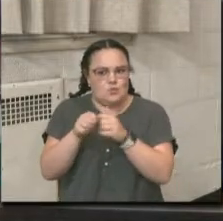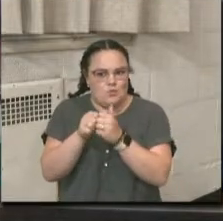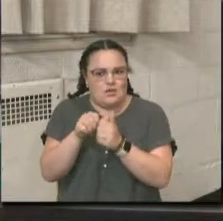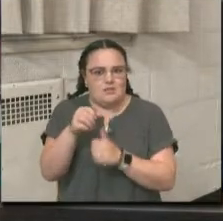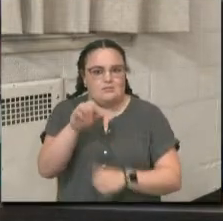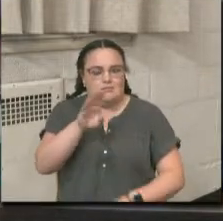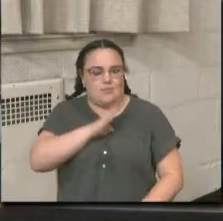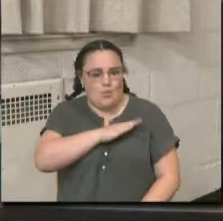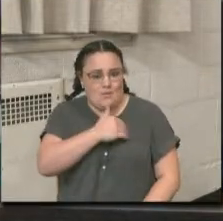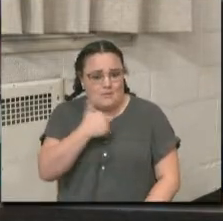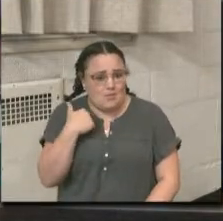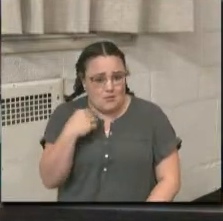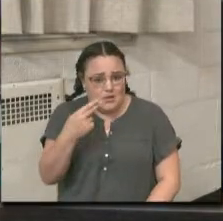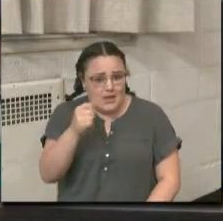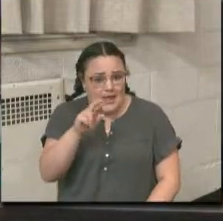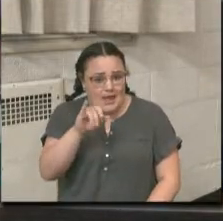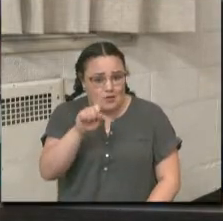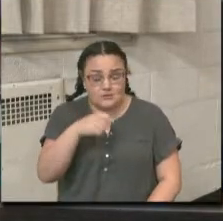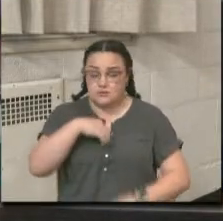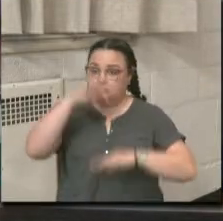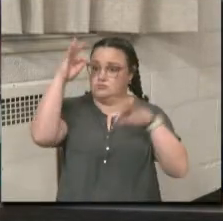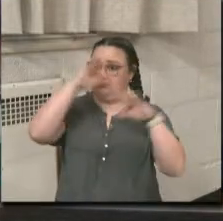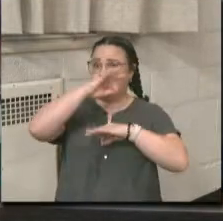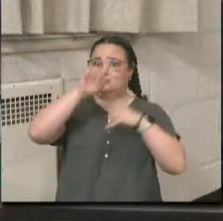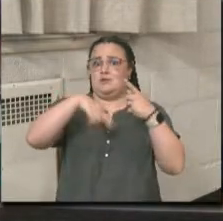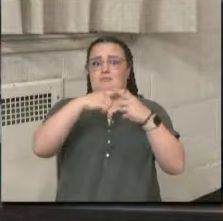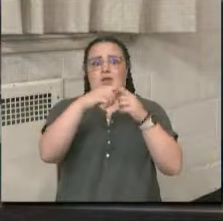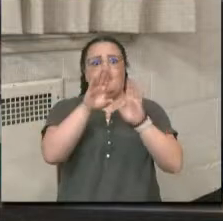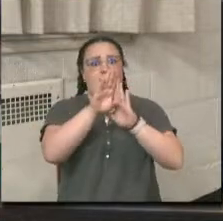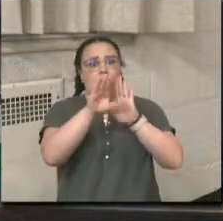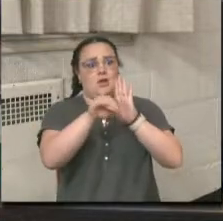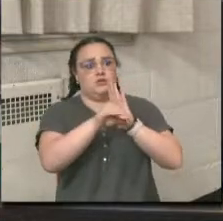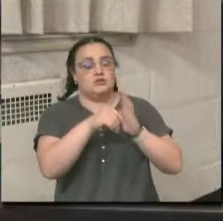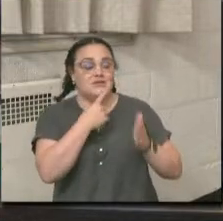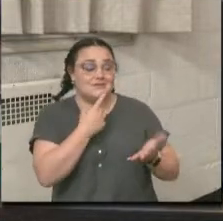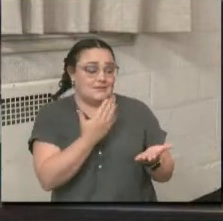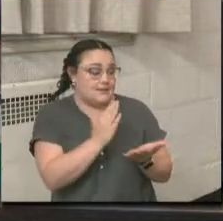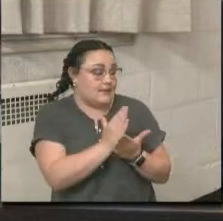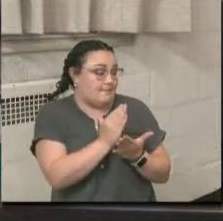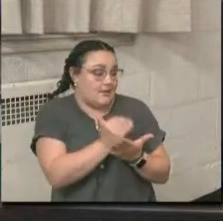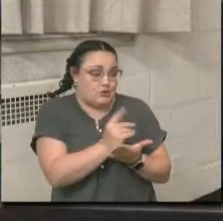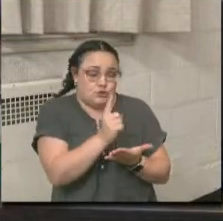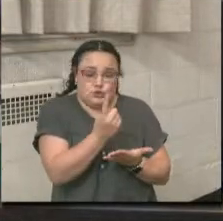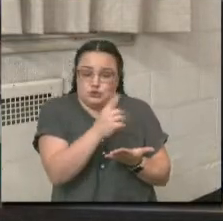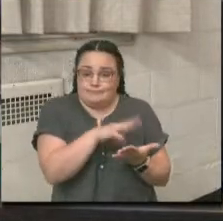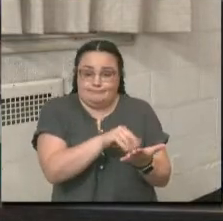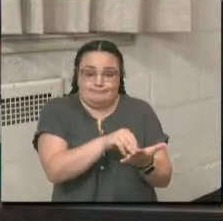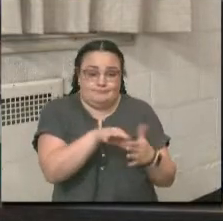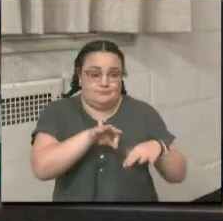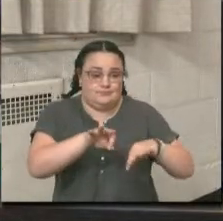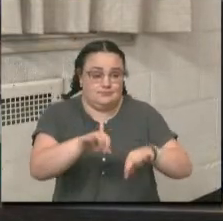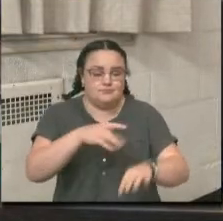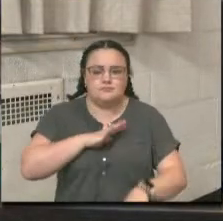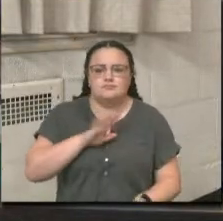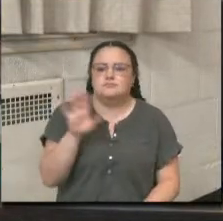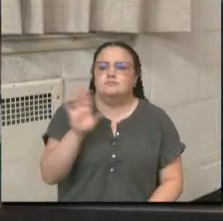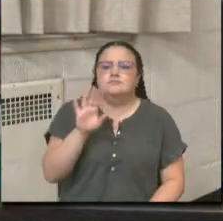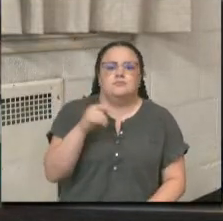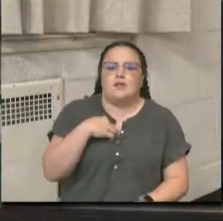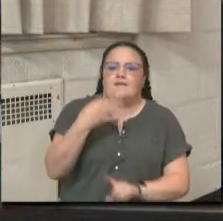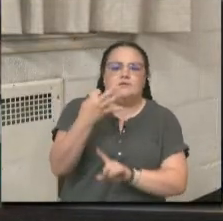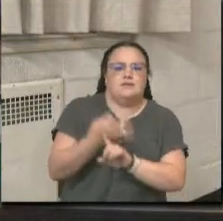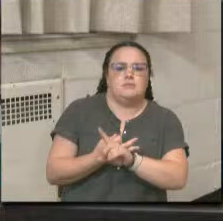didn't know anything about the budget. And you guys, I remember y'all told me the budget is just something that you learn over time. And I was like, guys, I only have basically 9